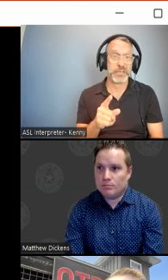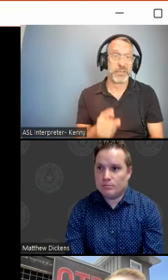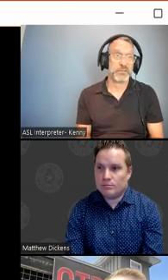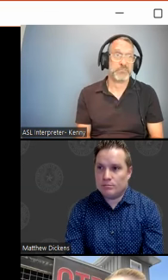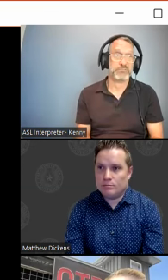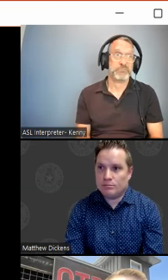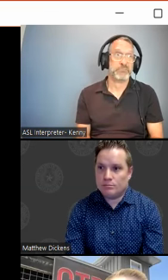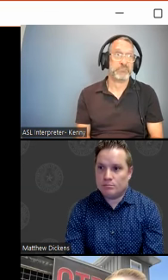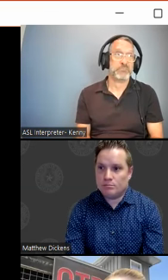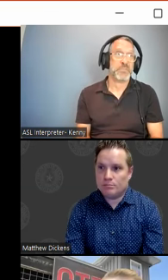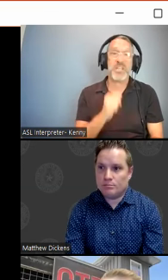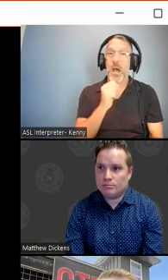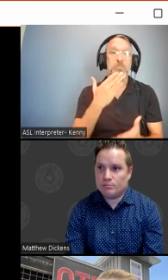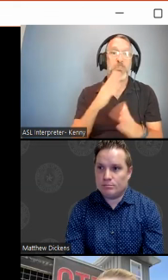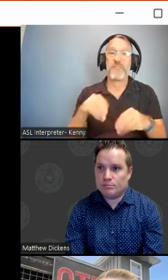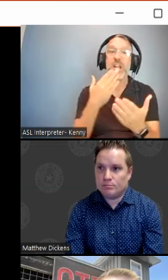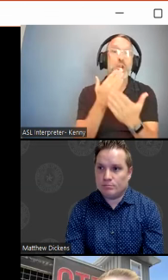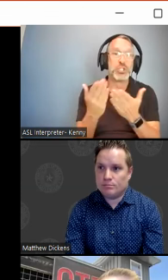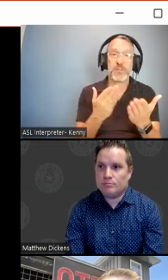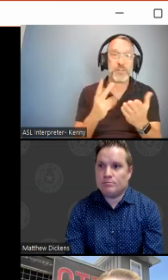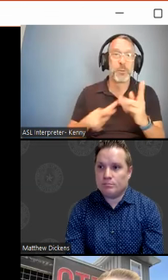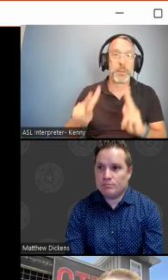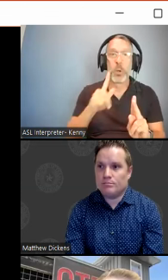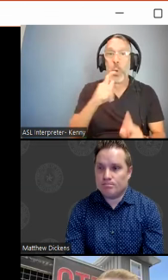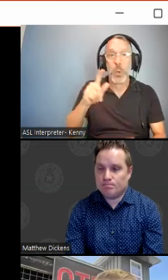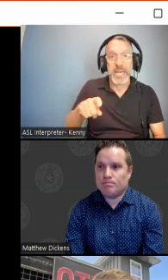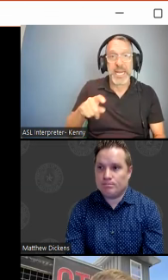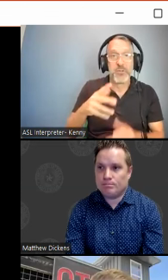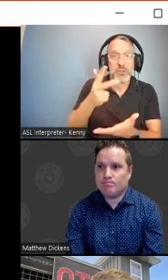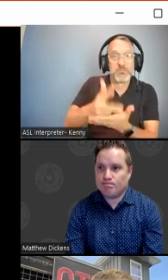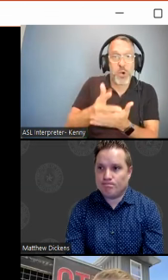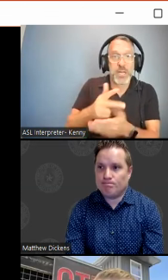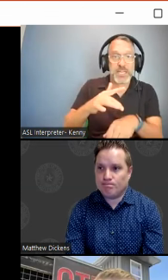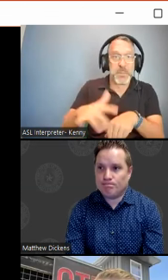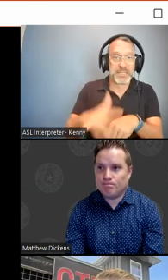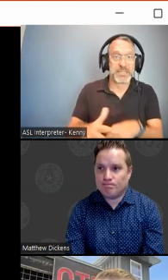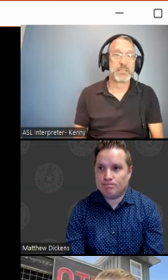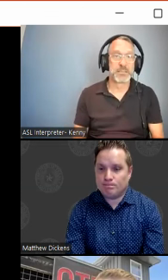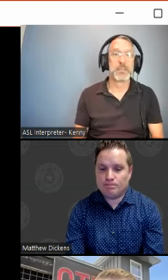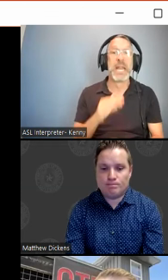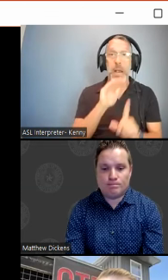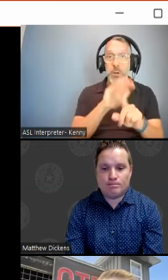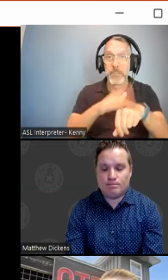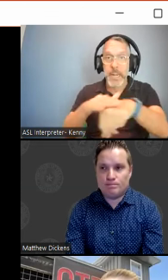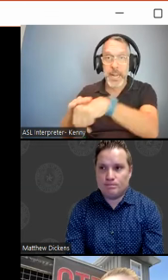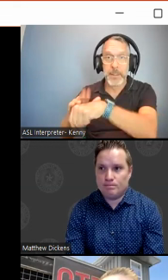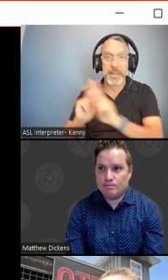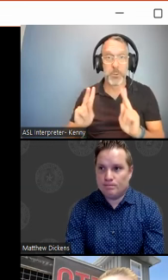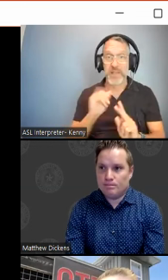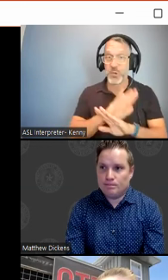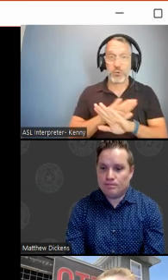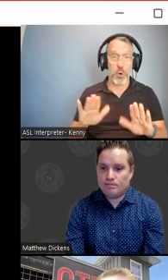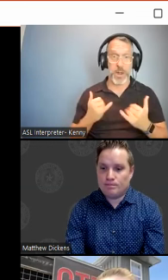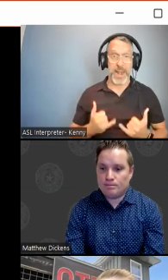a large population of people who may need those spaces. And I always do remind people is that if you don't right